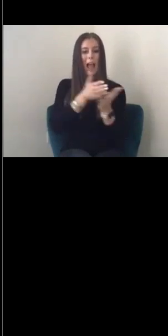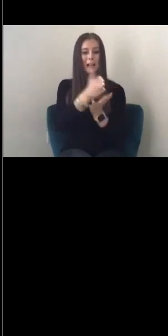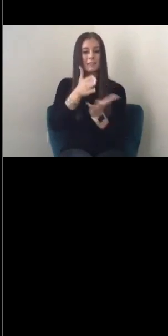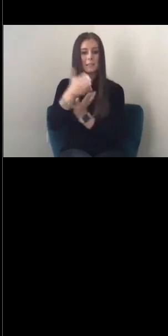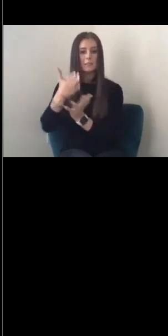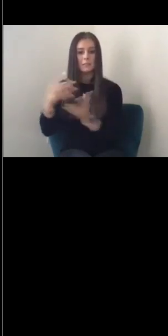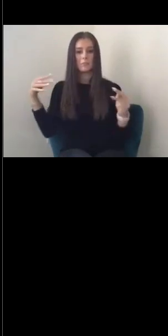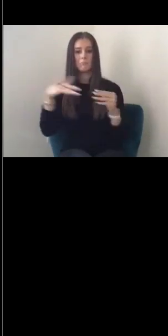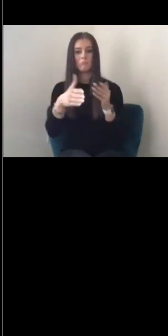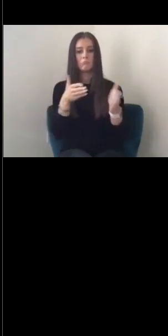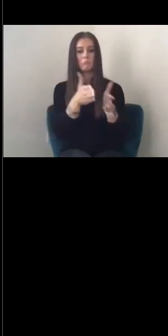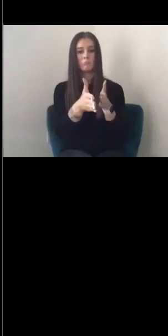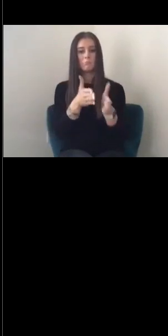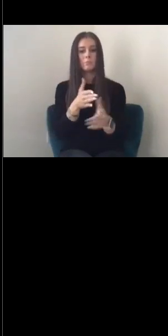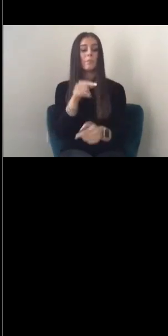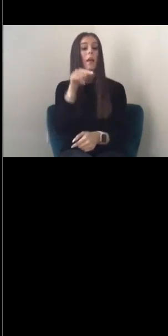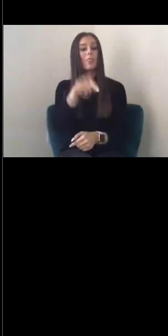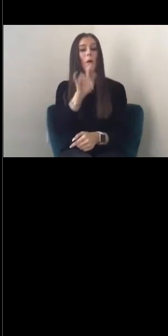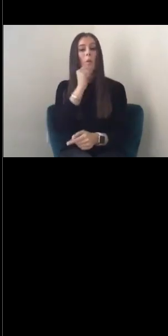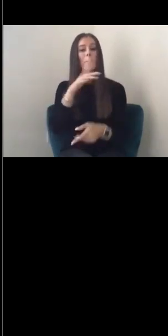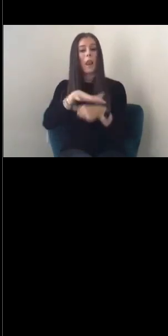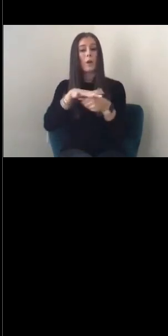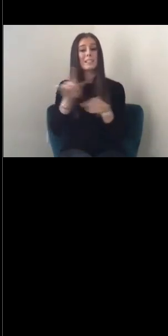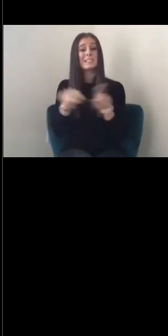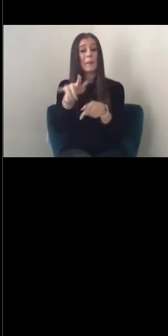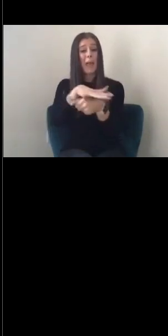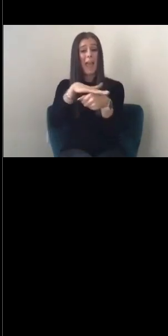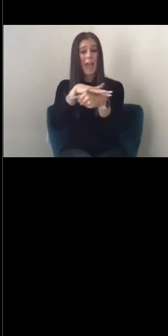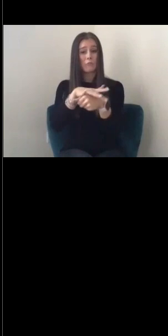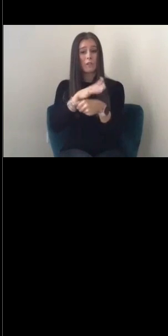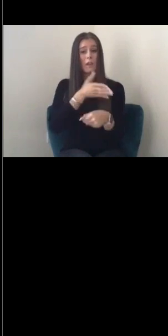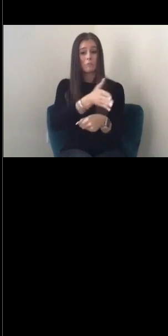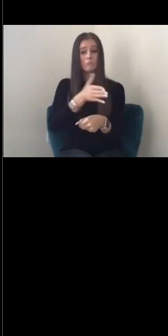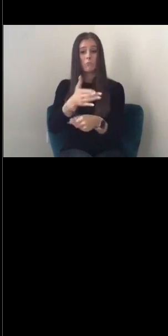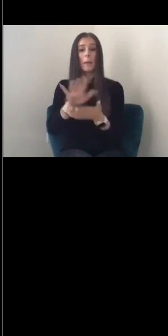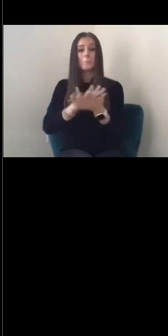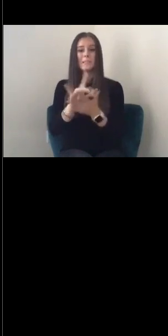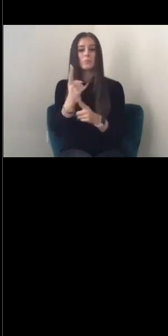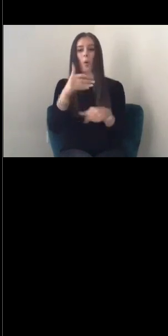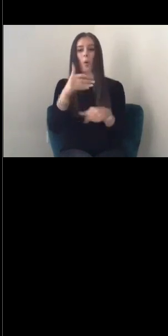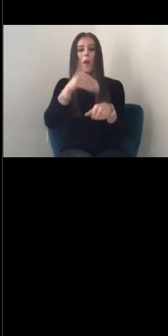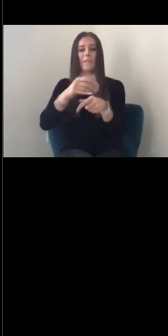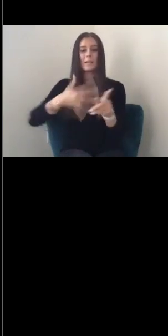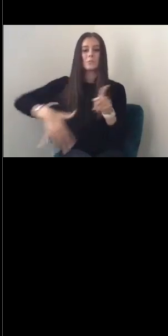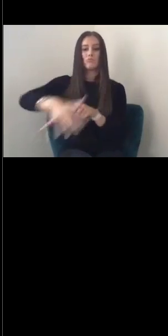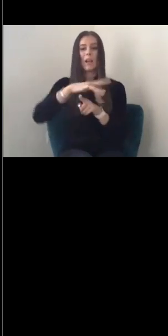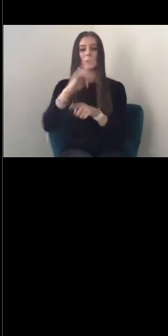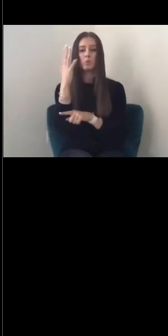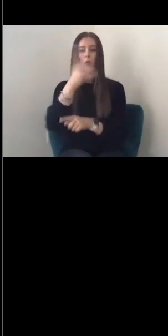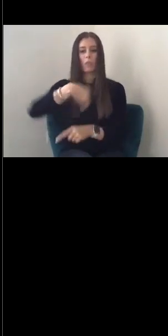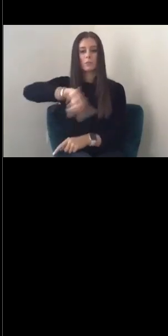Centre. These are located in the same area to minimise the reduction in woodland compensation.